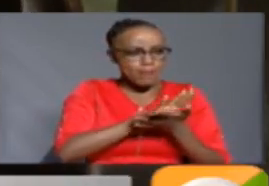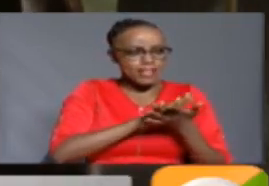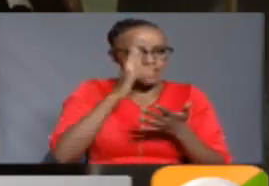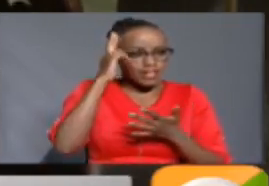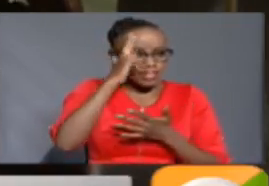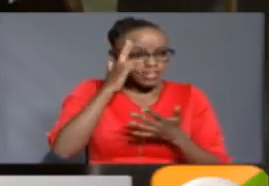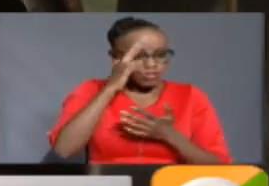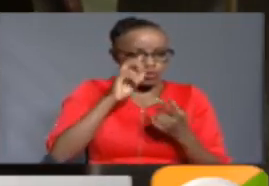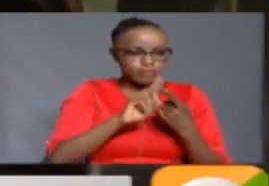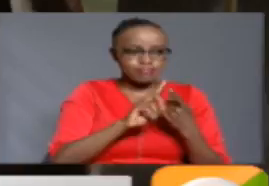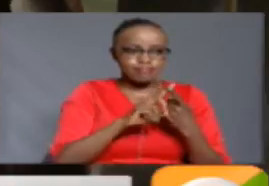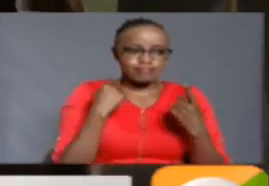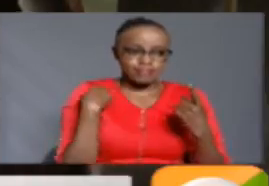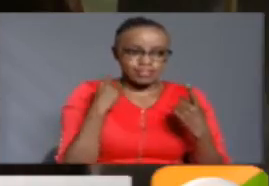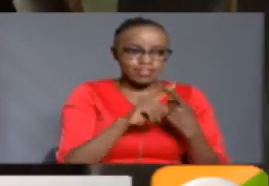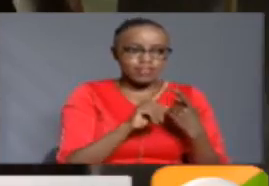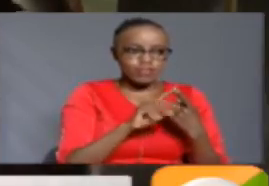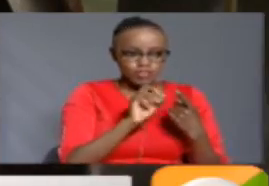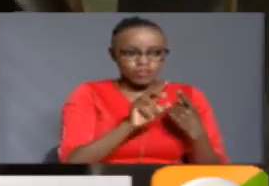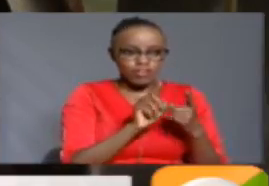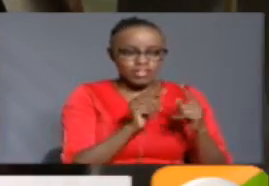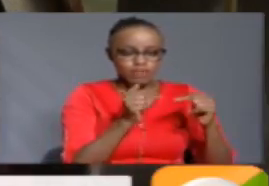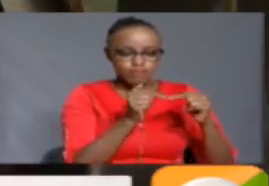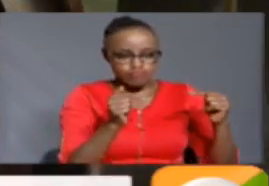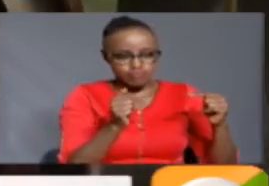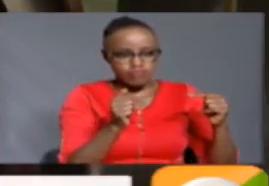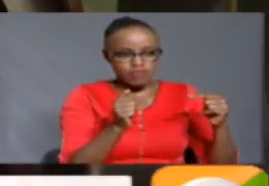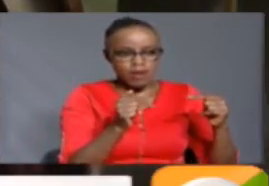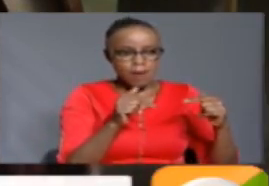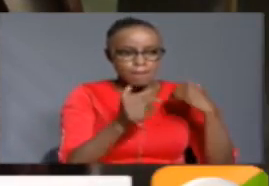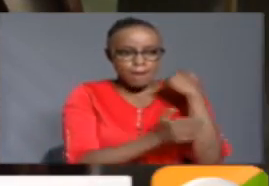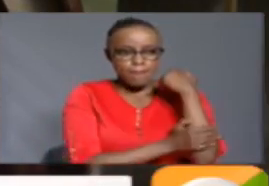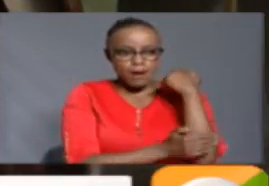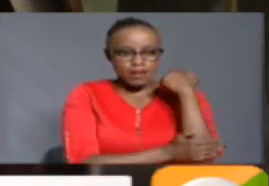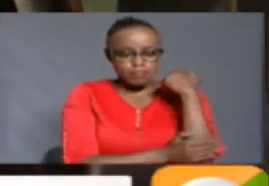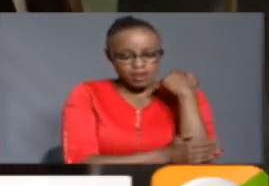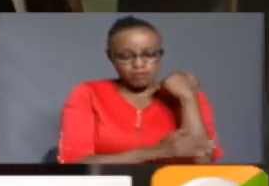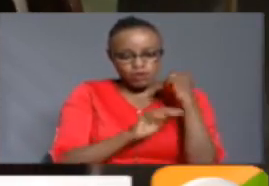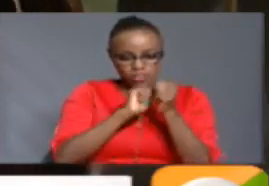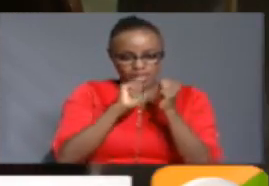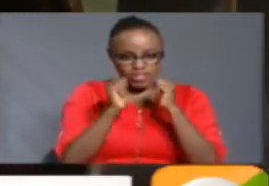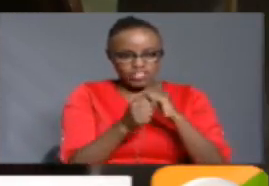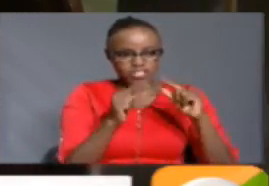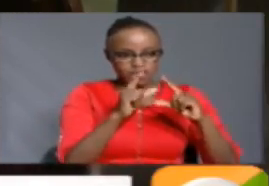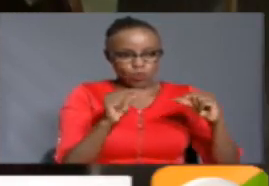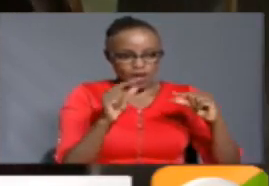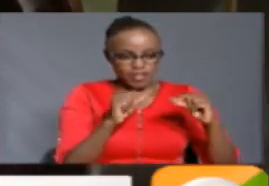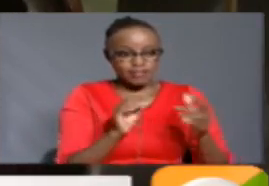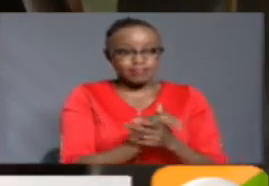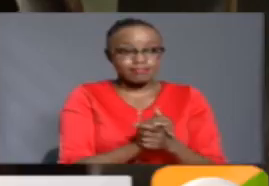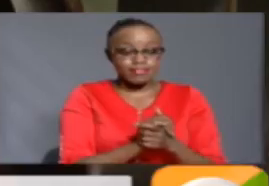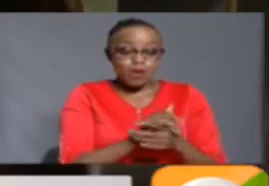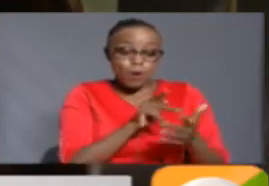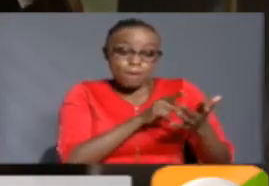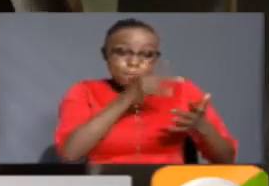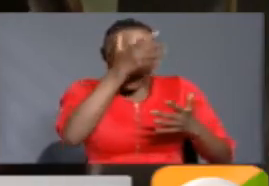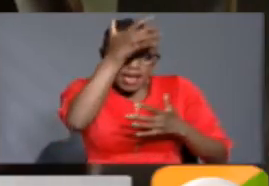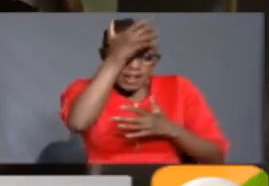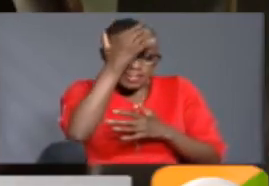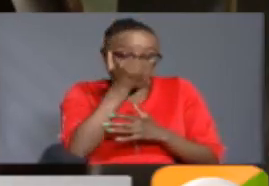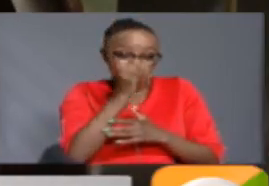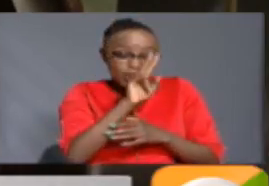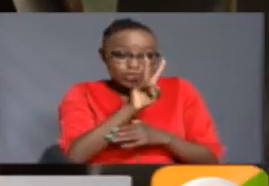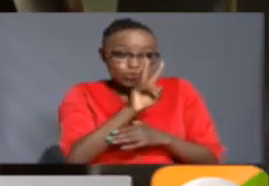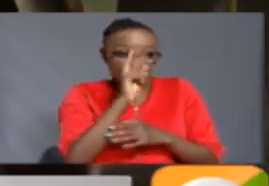reasons. That's a contradiction. It's a very bad phrasing. We paid the nurses because of two